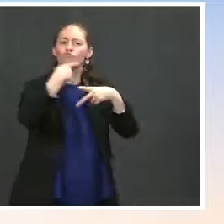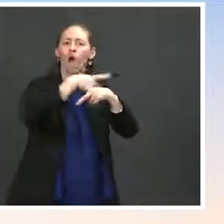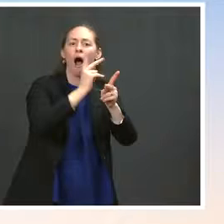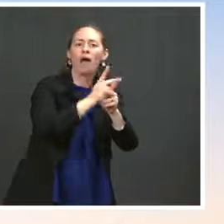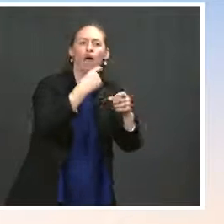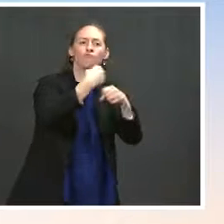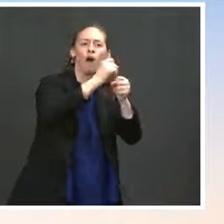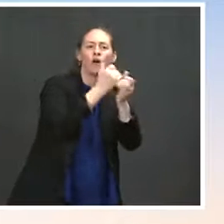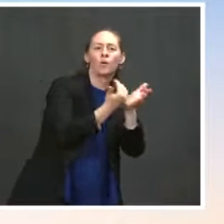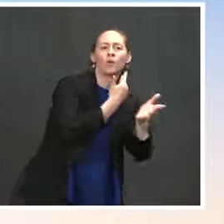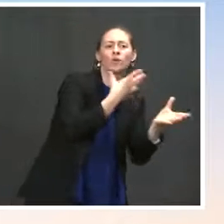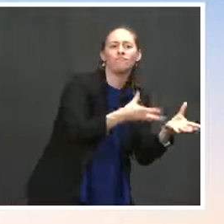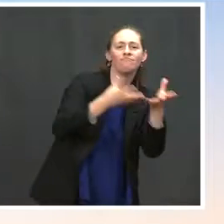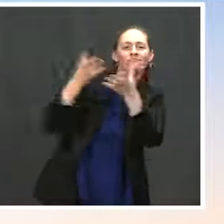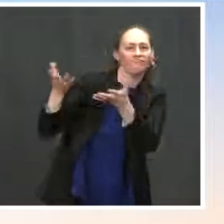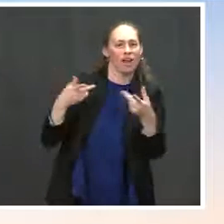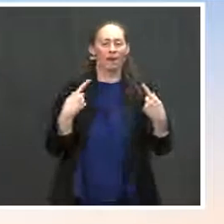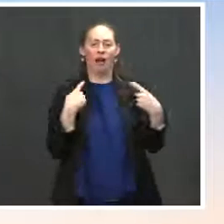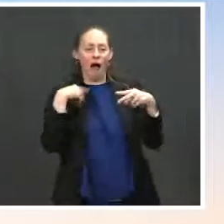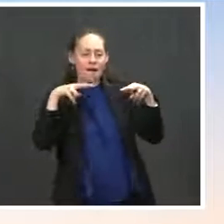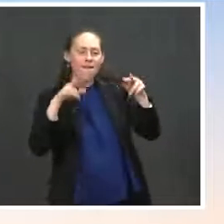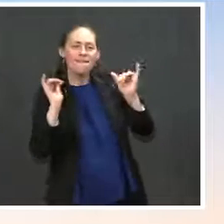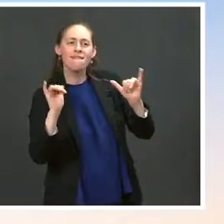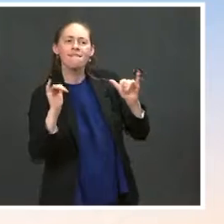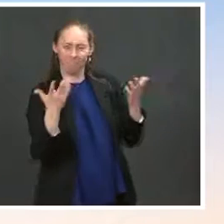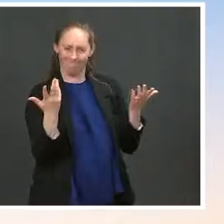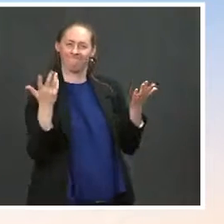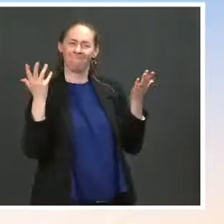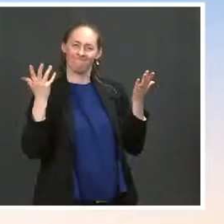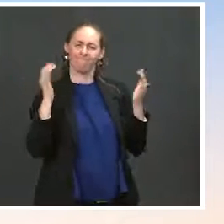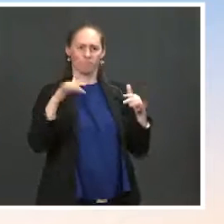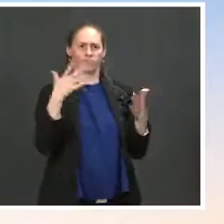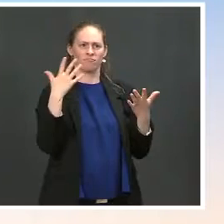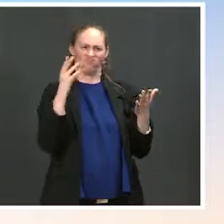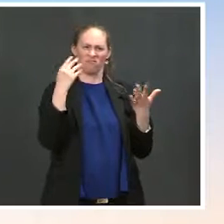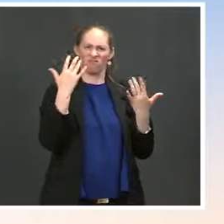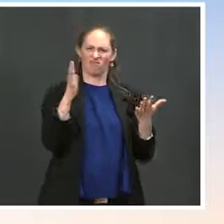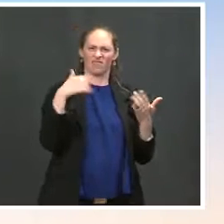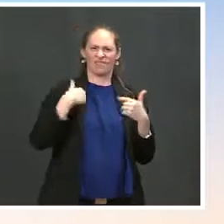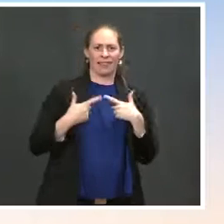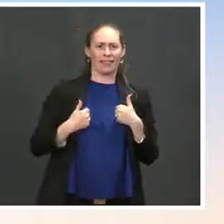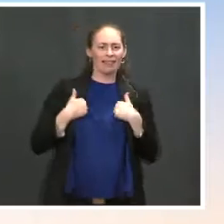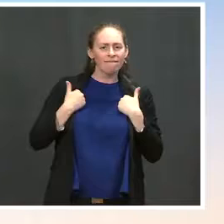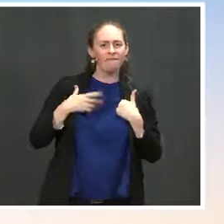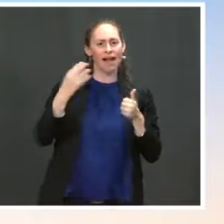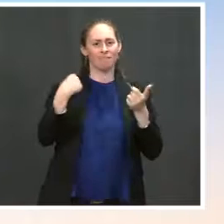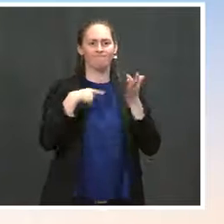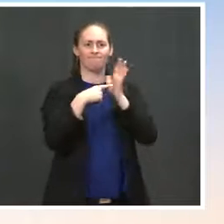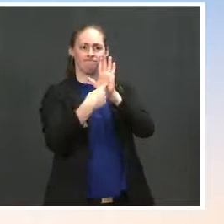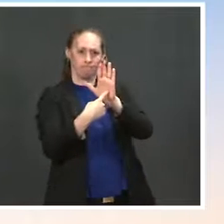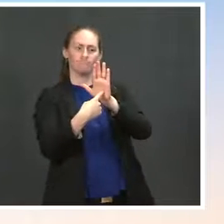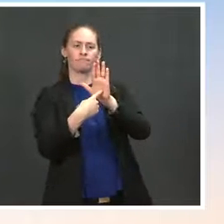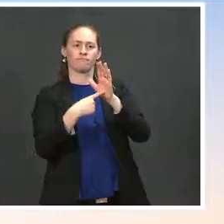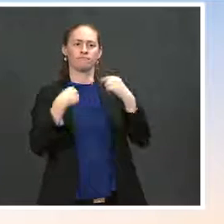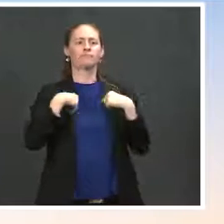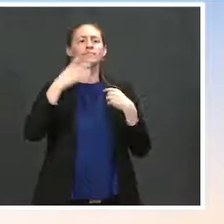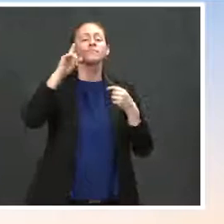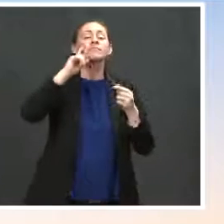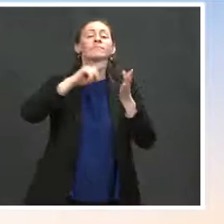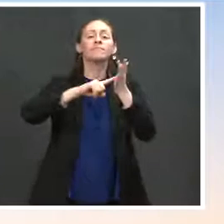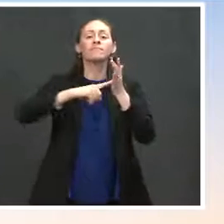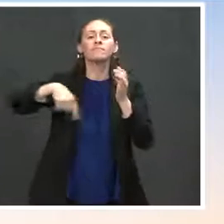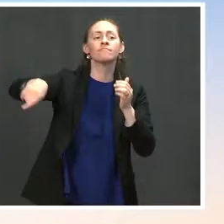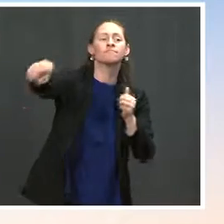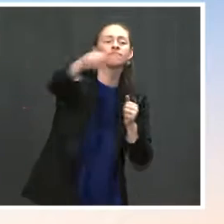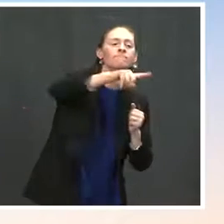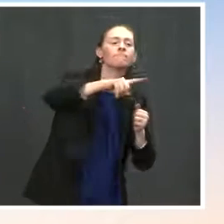another. You know, I lived and represented for years, a privilege of representing communities like Lowell and Lawrence